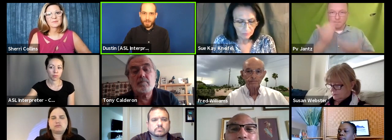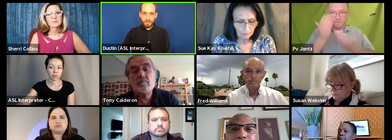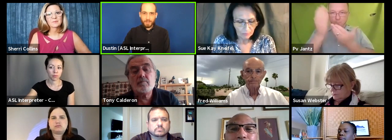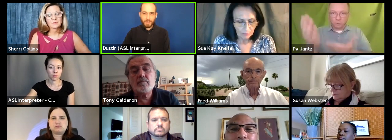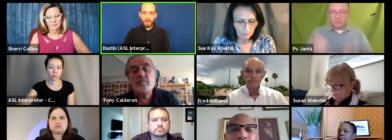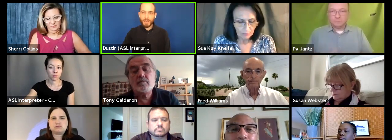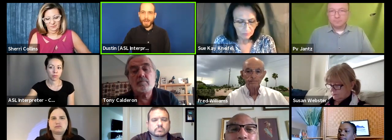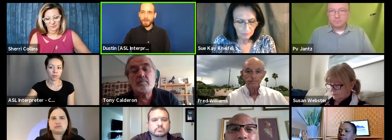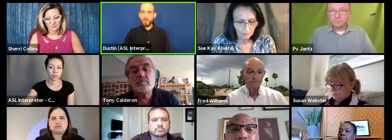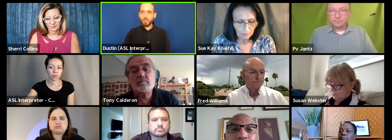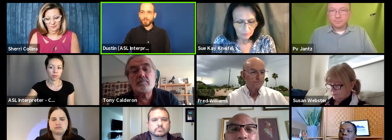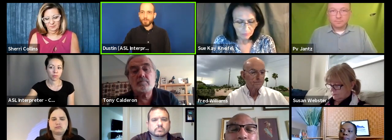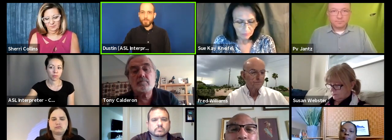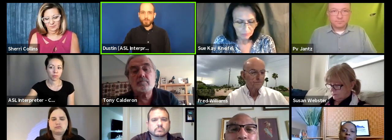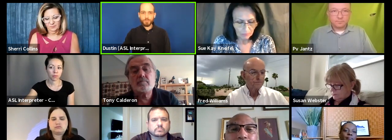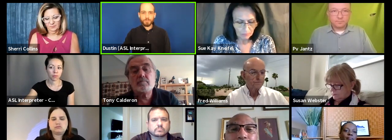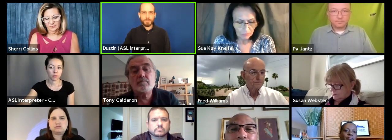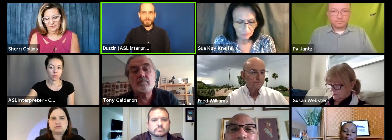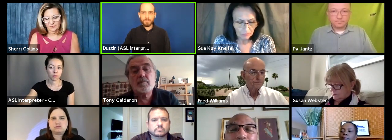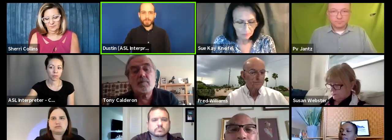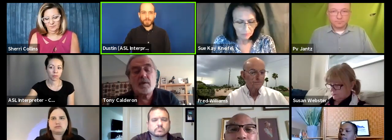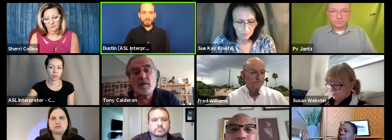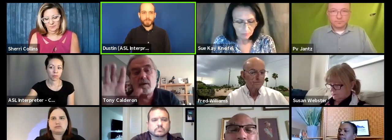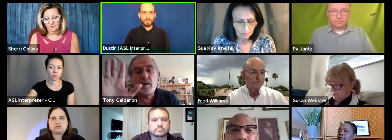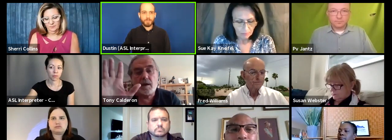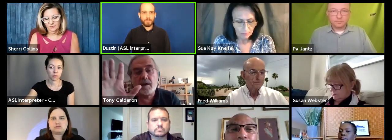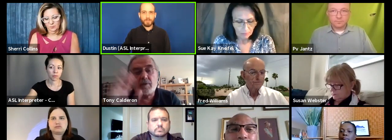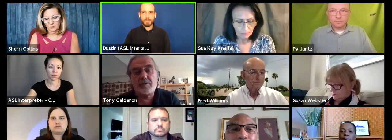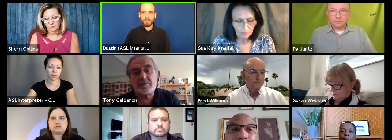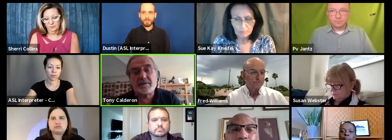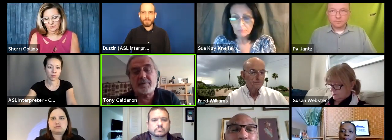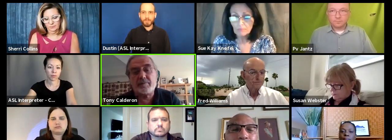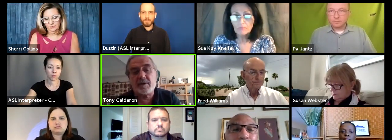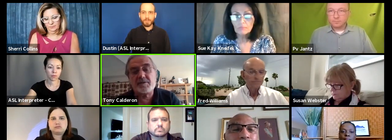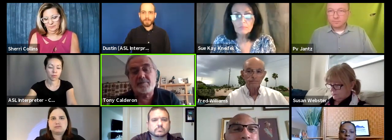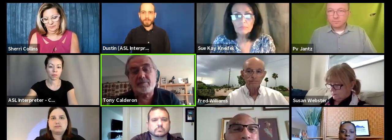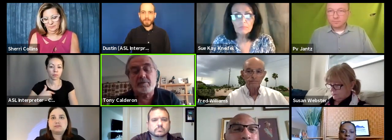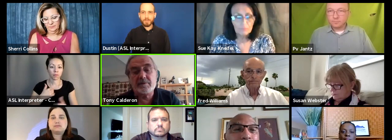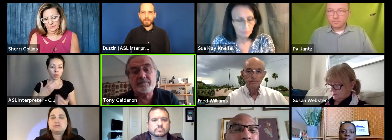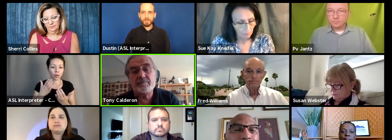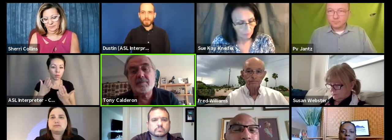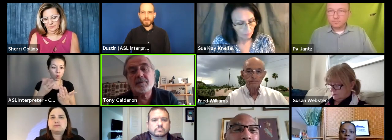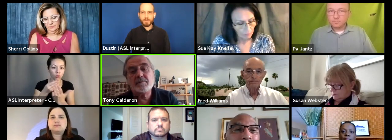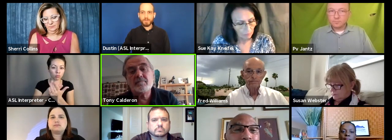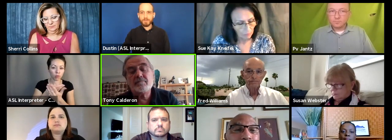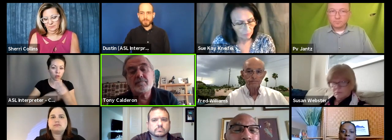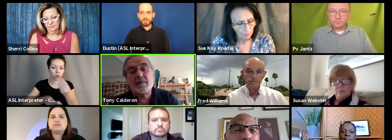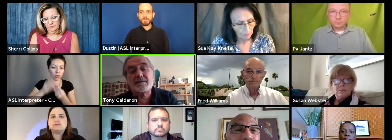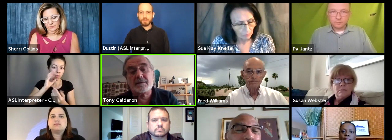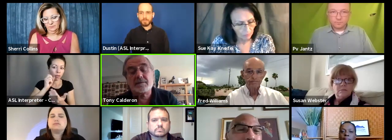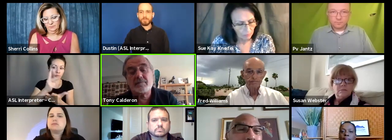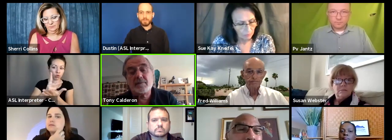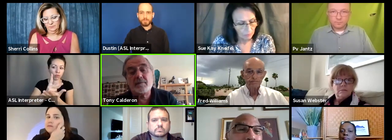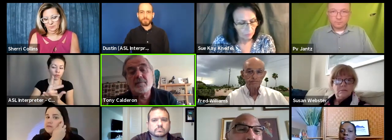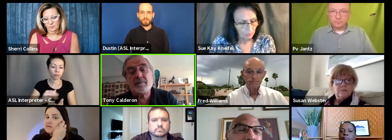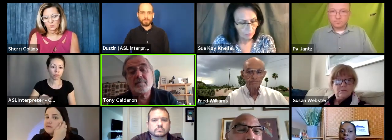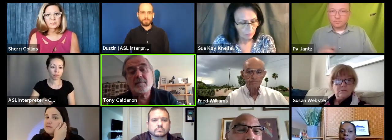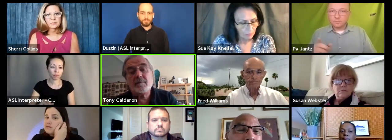Seeing none, I am open to a motion. Motion that the budget be approved. As